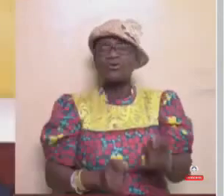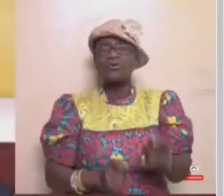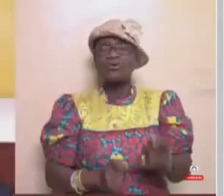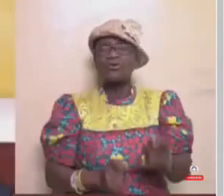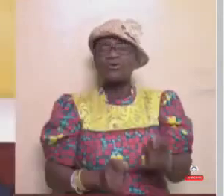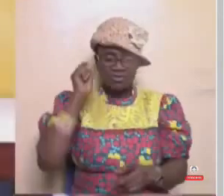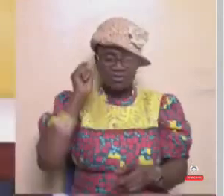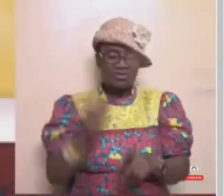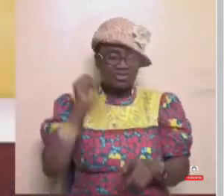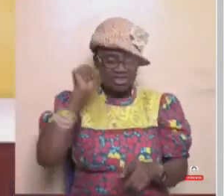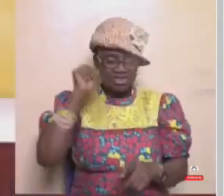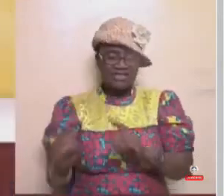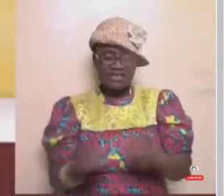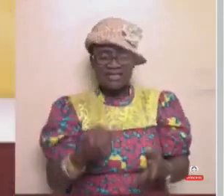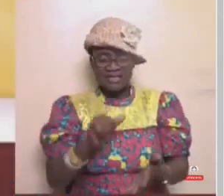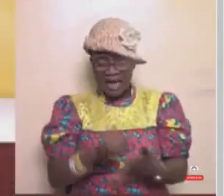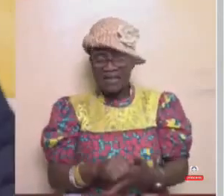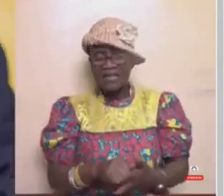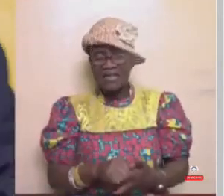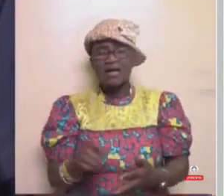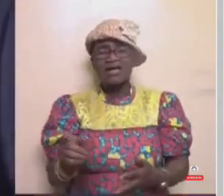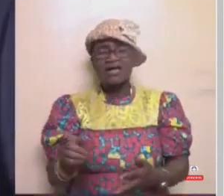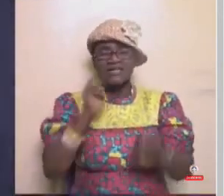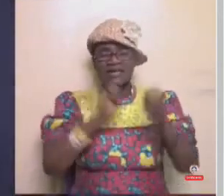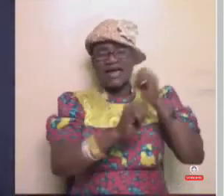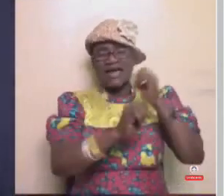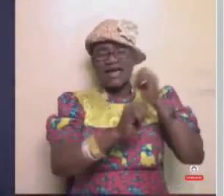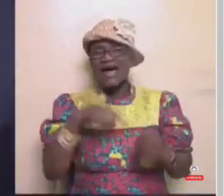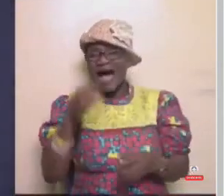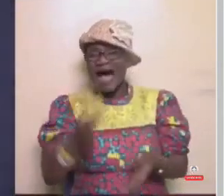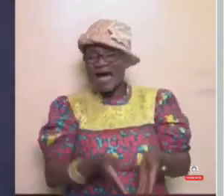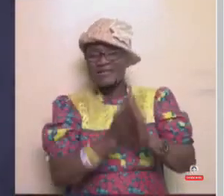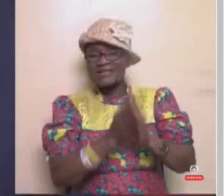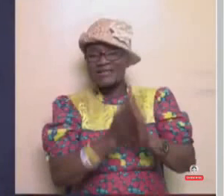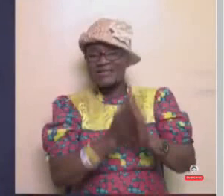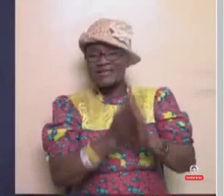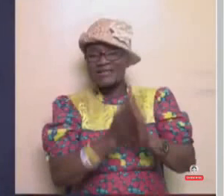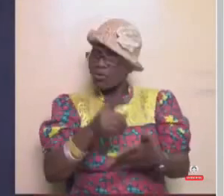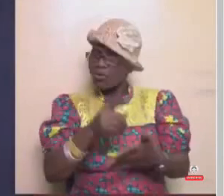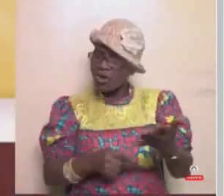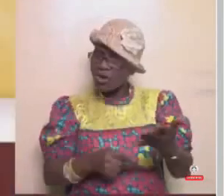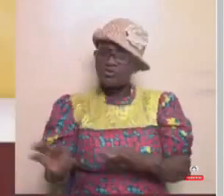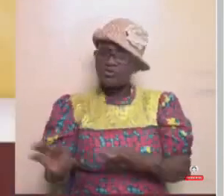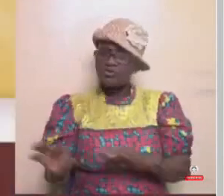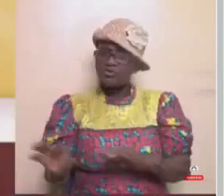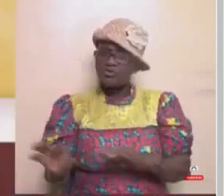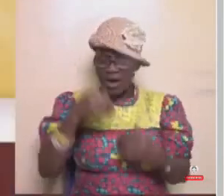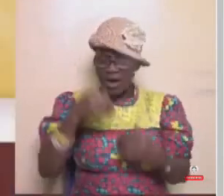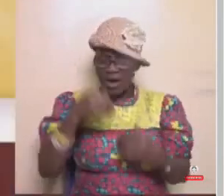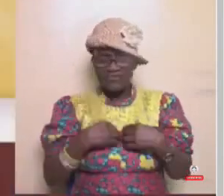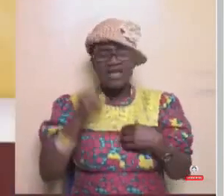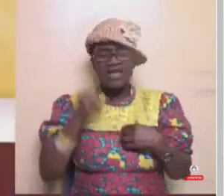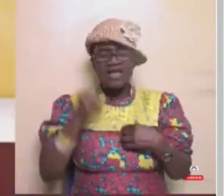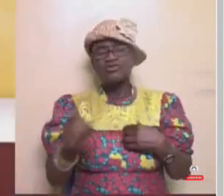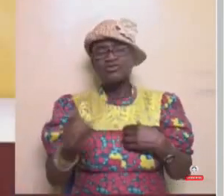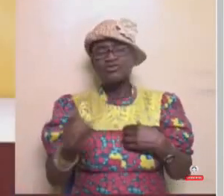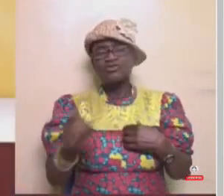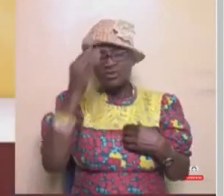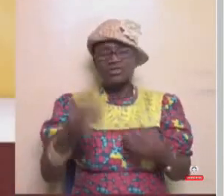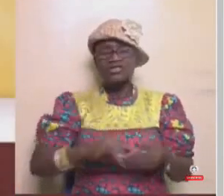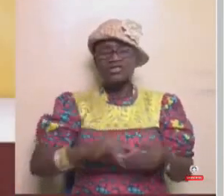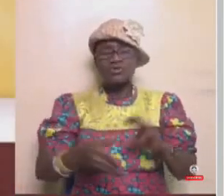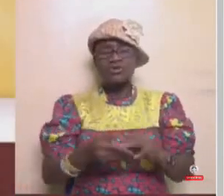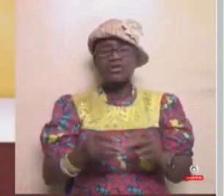said, "What do you have?" You know all the story. She went and locked the door, began to pour the oil, and when all the vessel